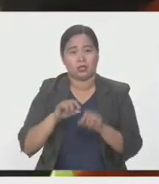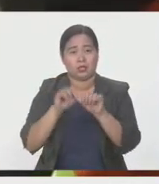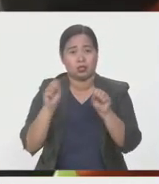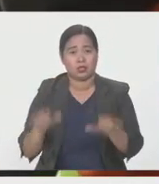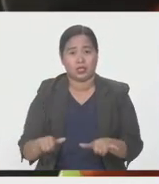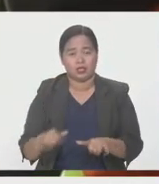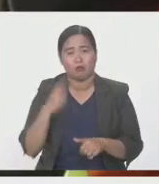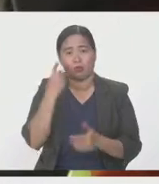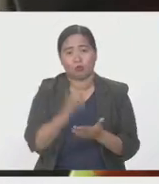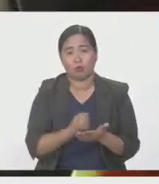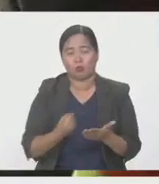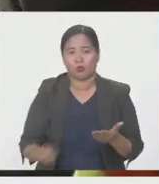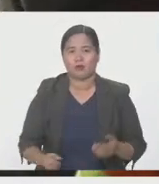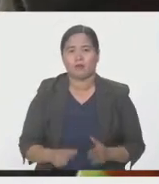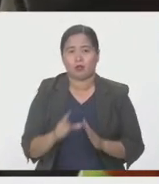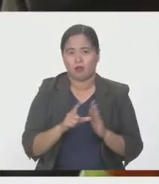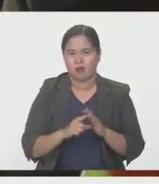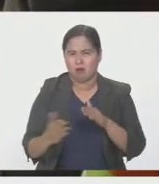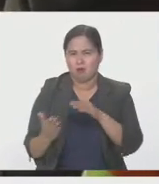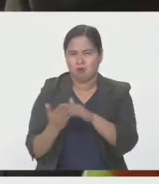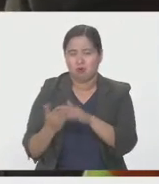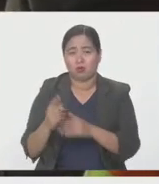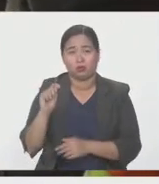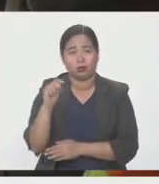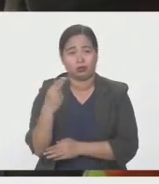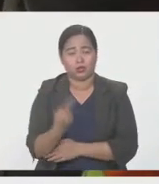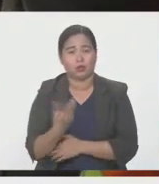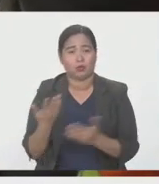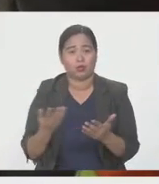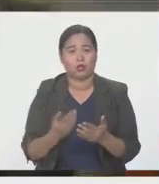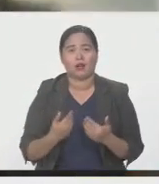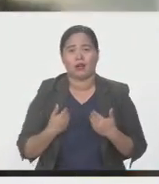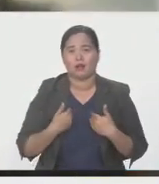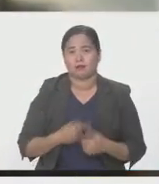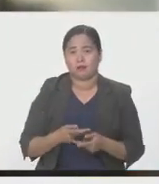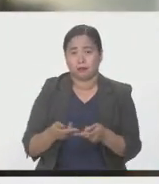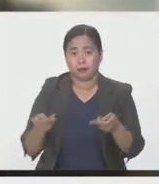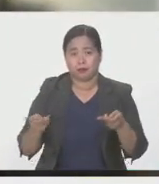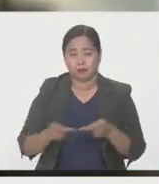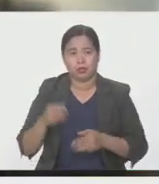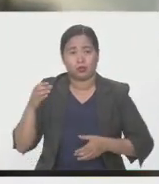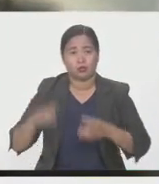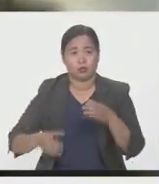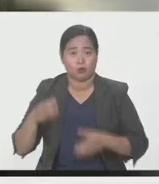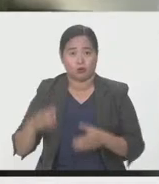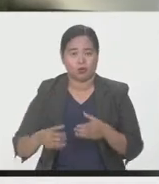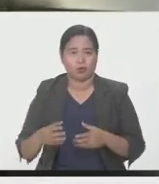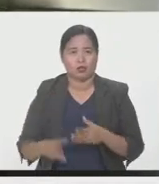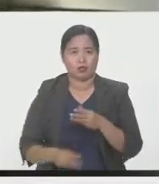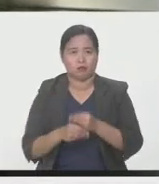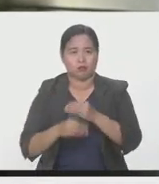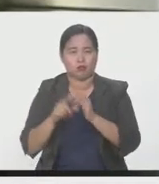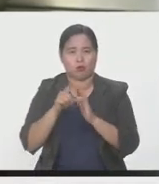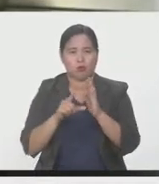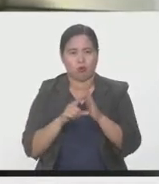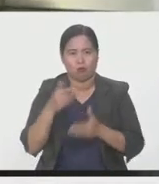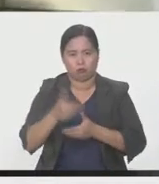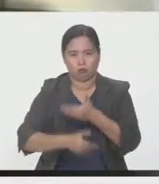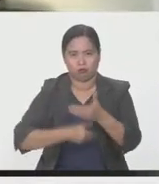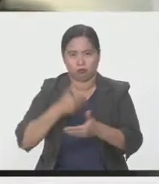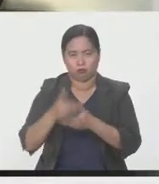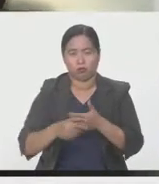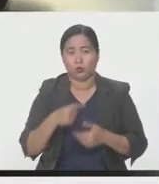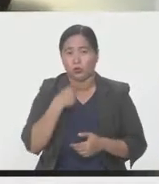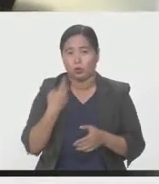plane's supplier. The lawsuit was filed on Thursday in Washington's King County Superior Court, adding to several other legal actions initiated